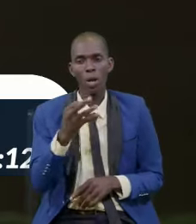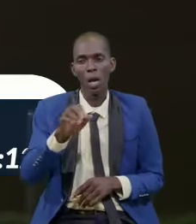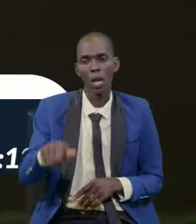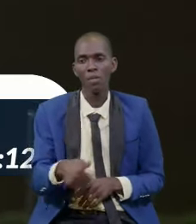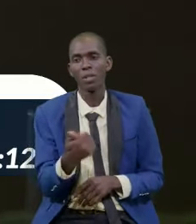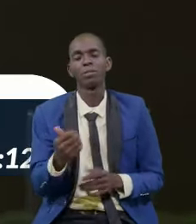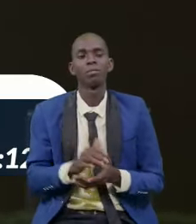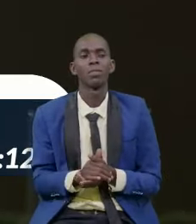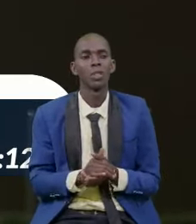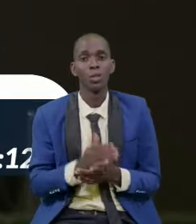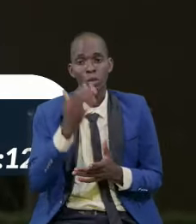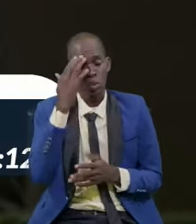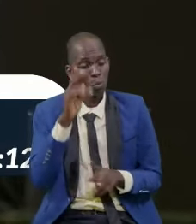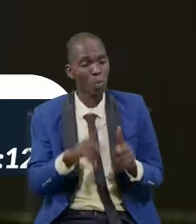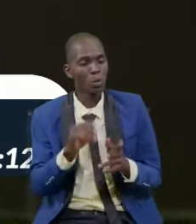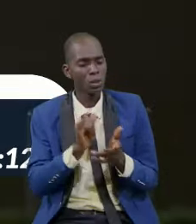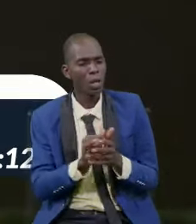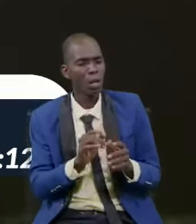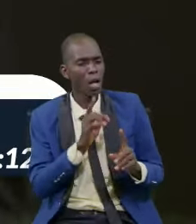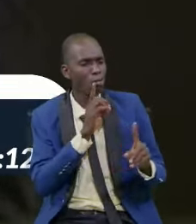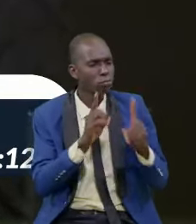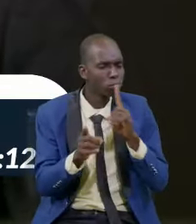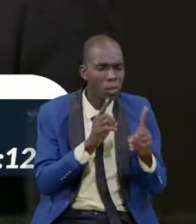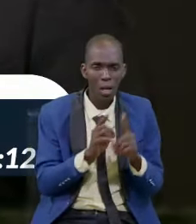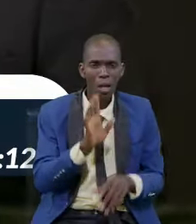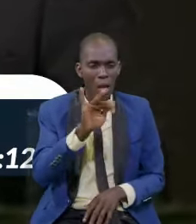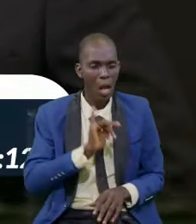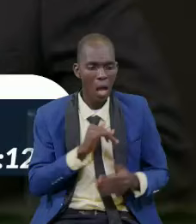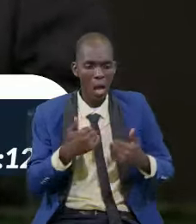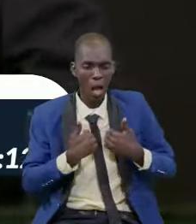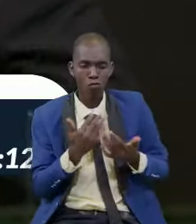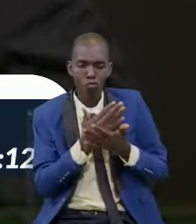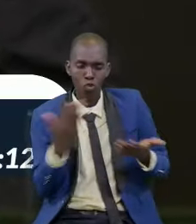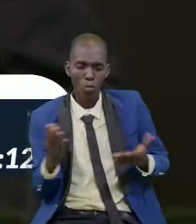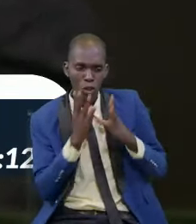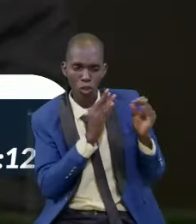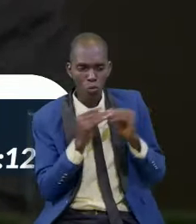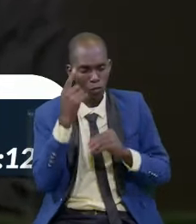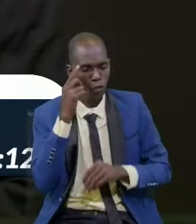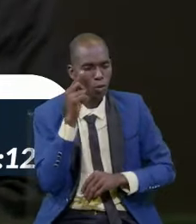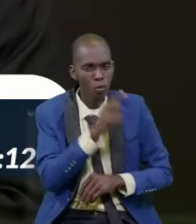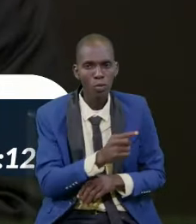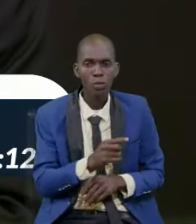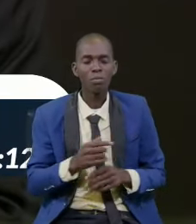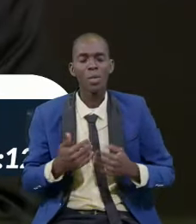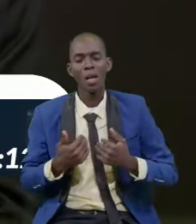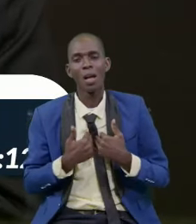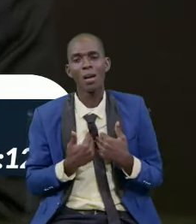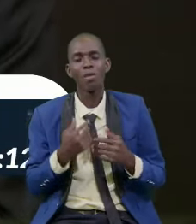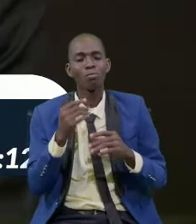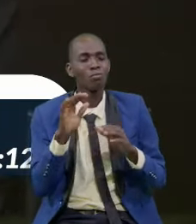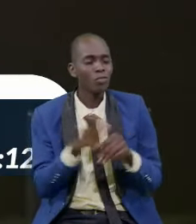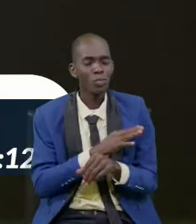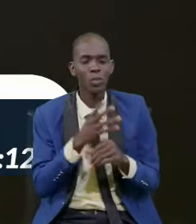You know the people that go about, they have a story to tell. They have a war story in their